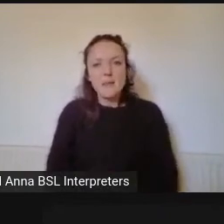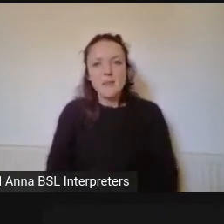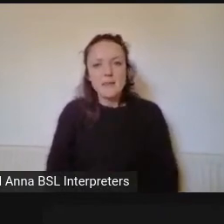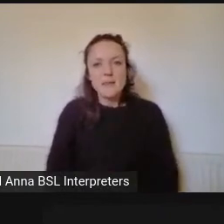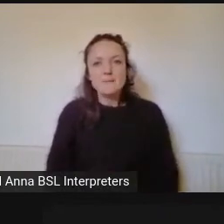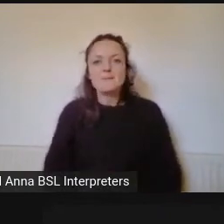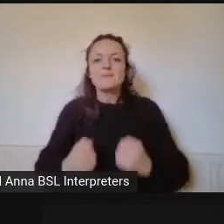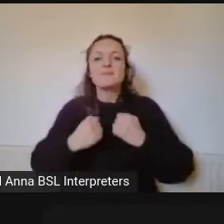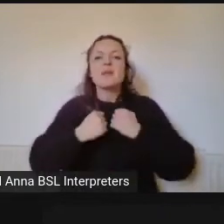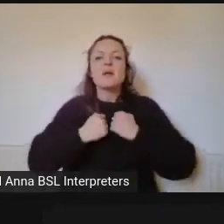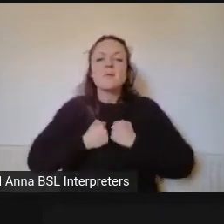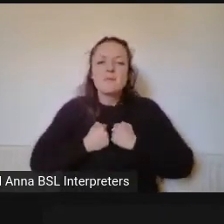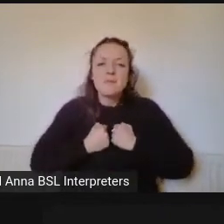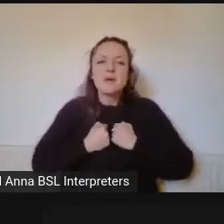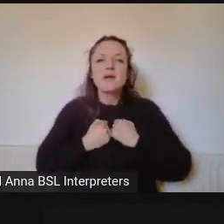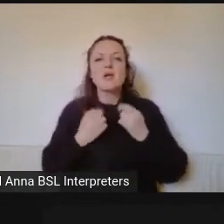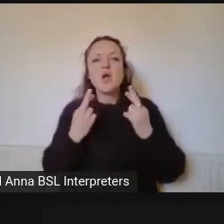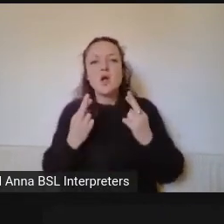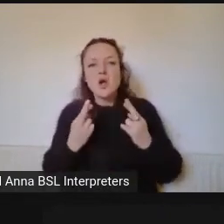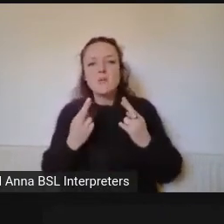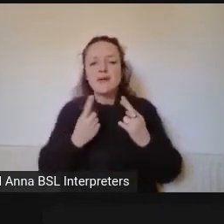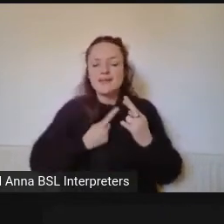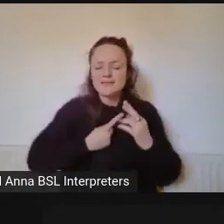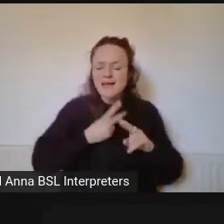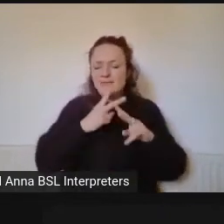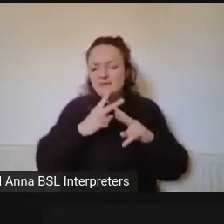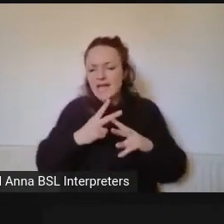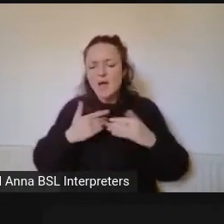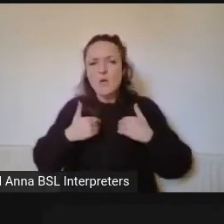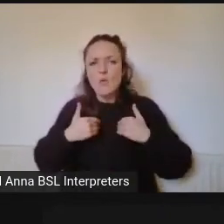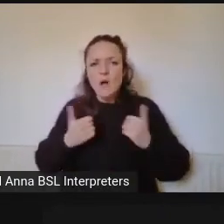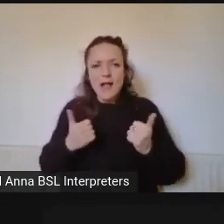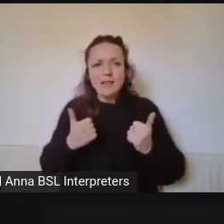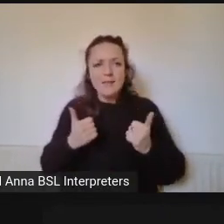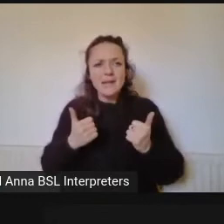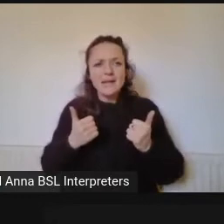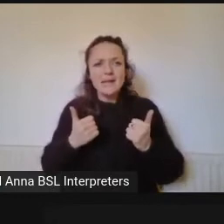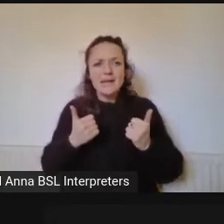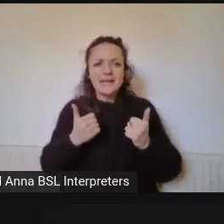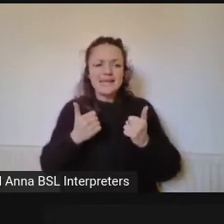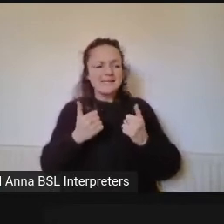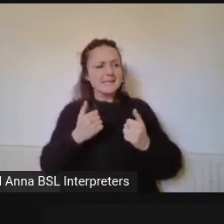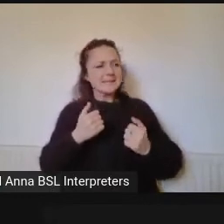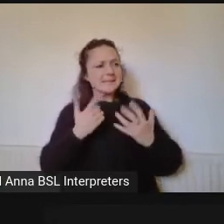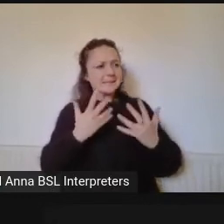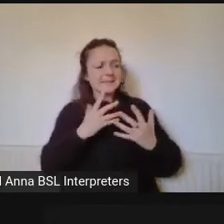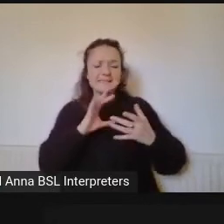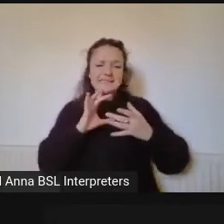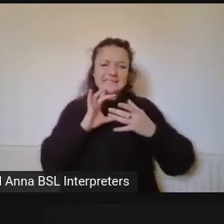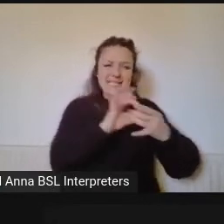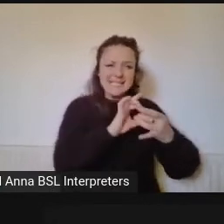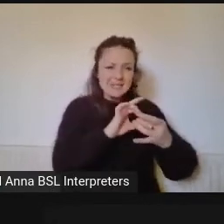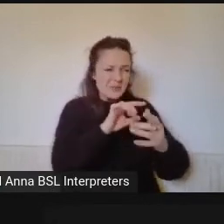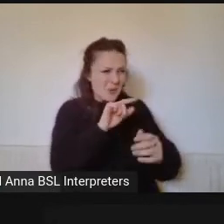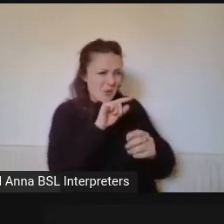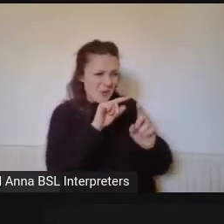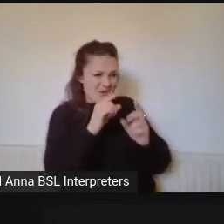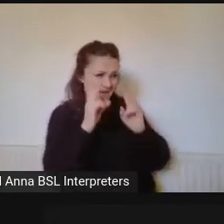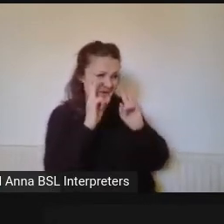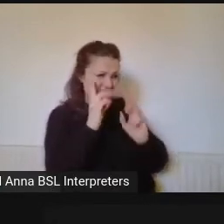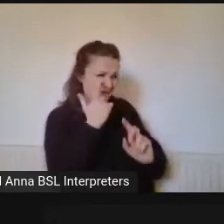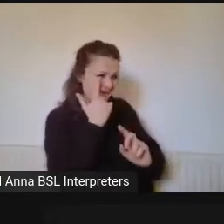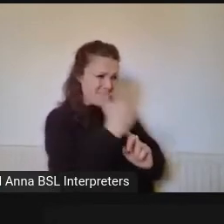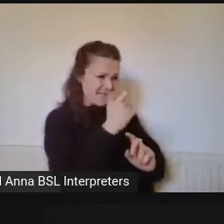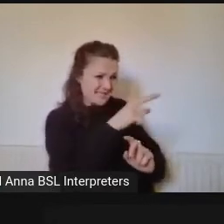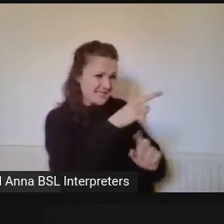my hope, the self-care, well-being, my sanity depends on finding those people who get it. And if I don't find them, I will